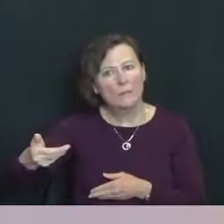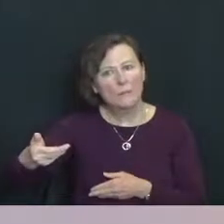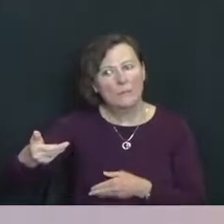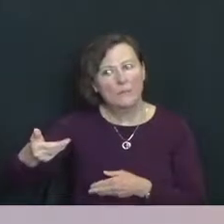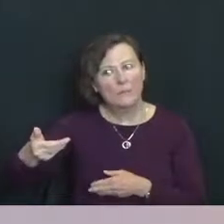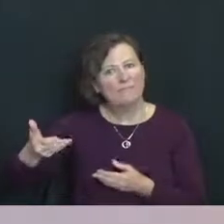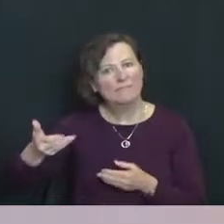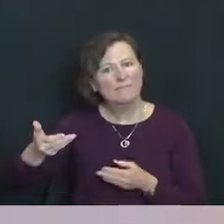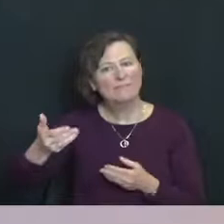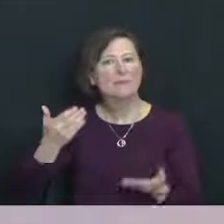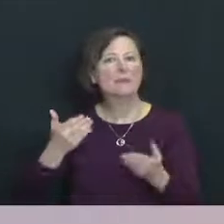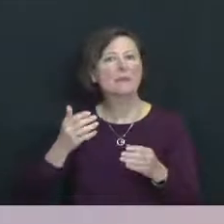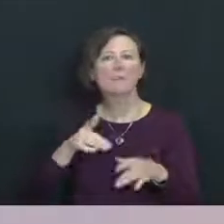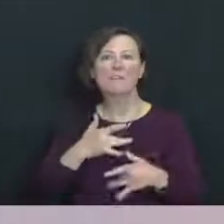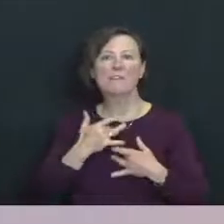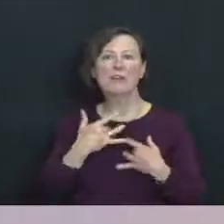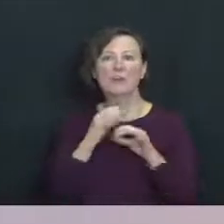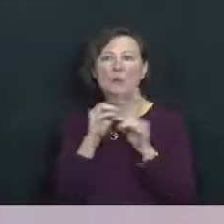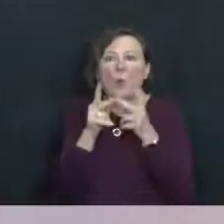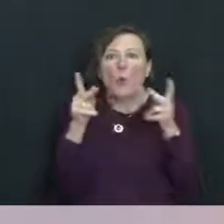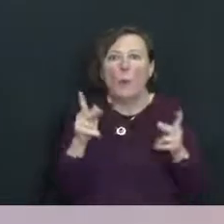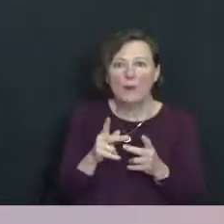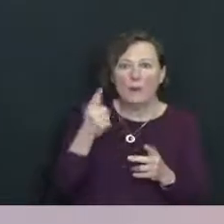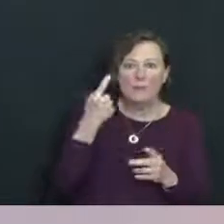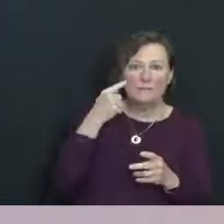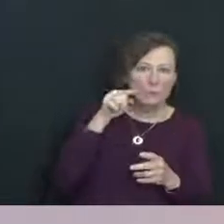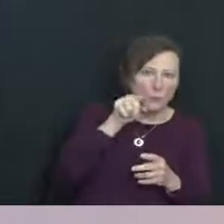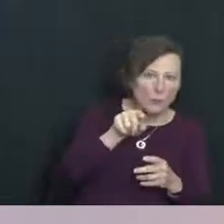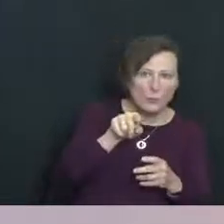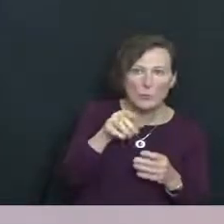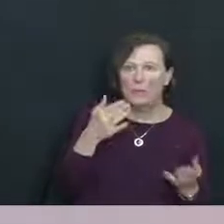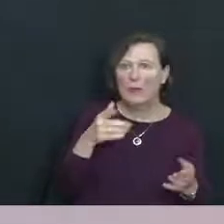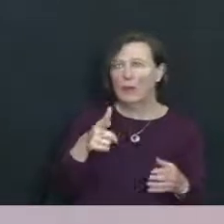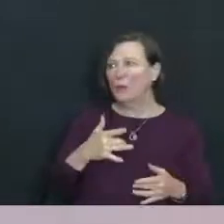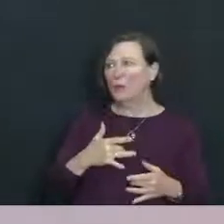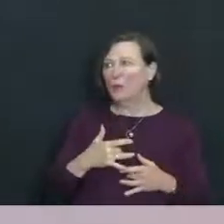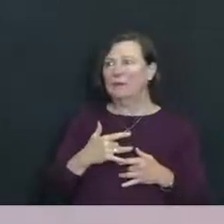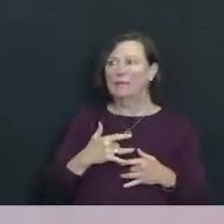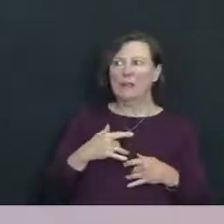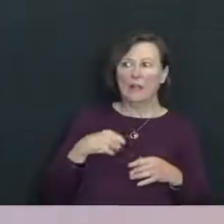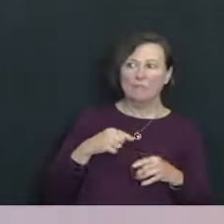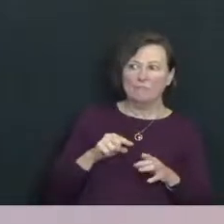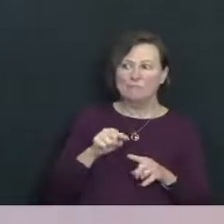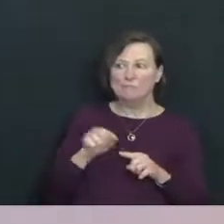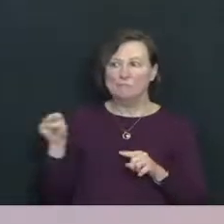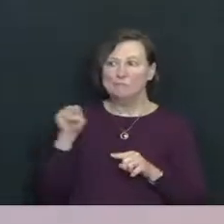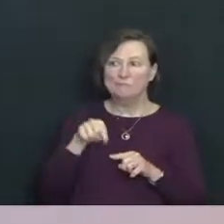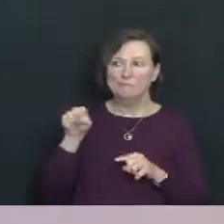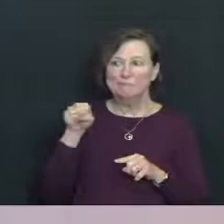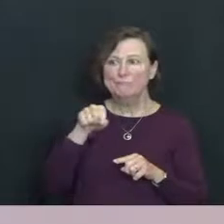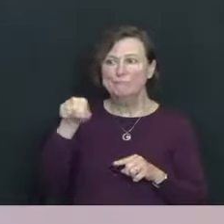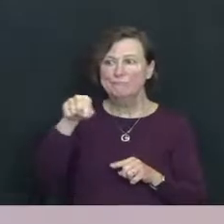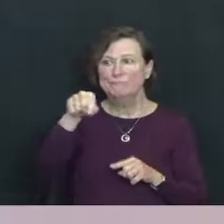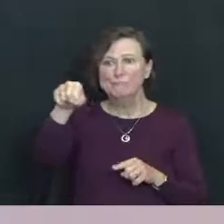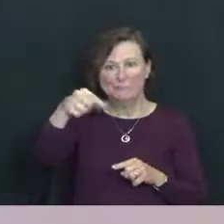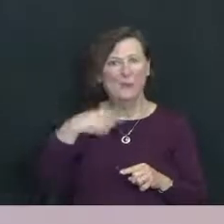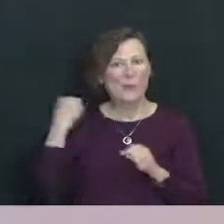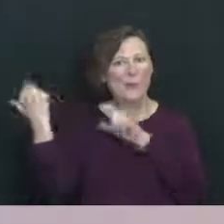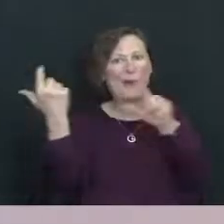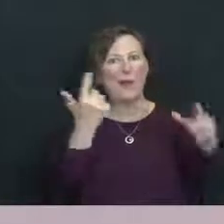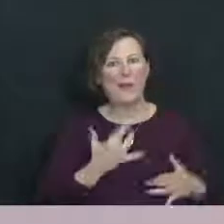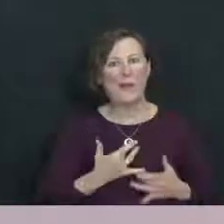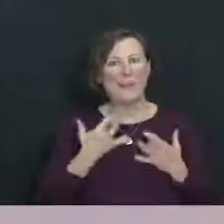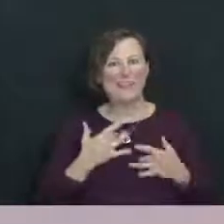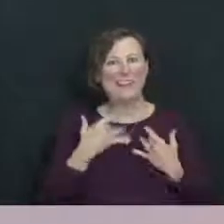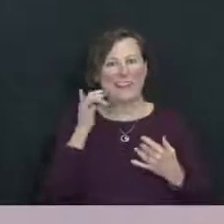you're some kind of an interloper. I think we've all felt that way at one time or another. That's why